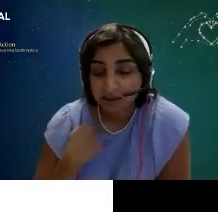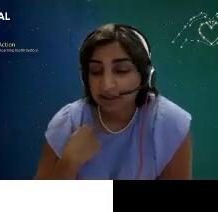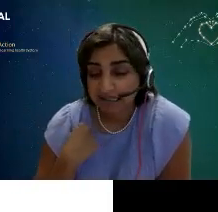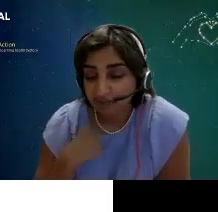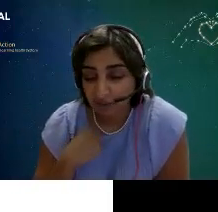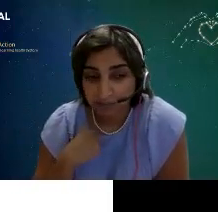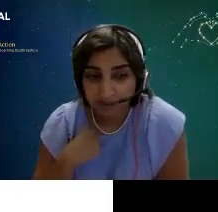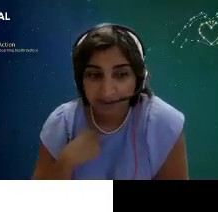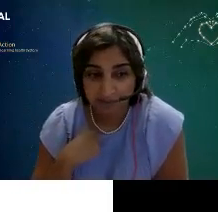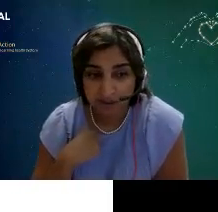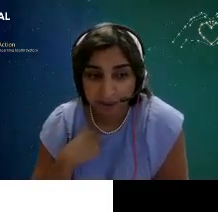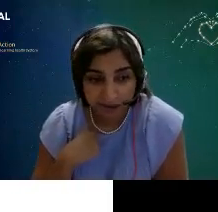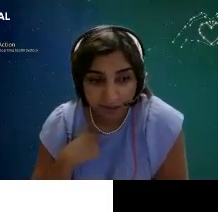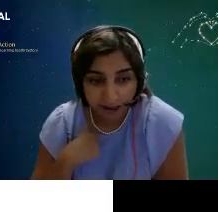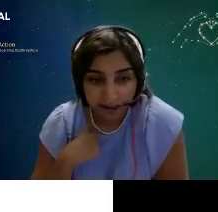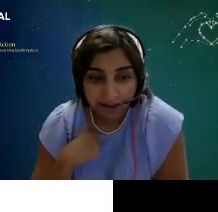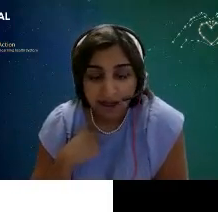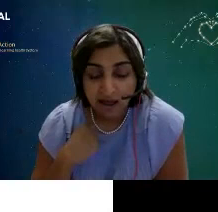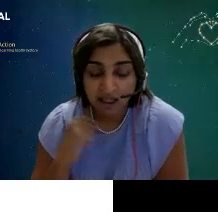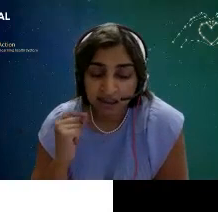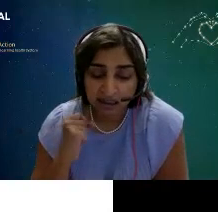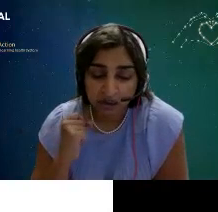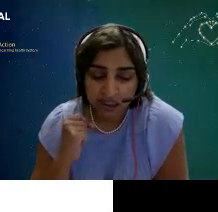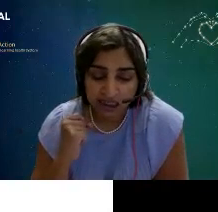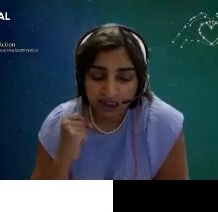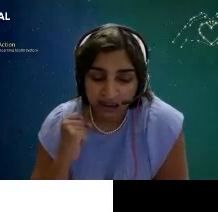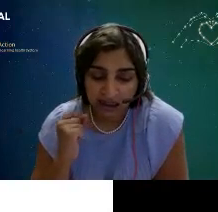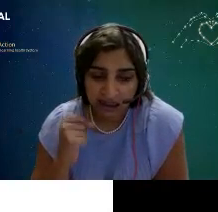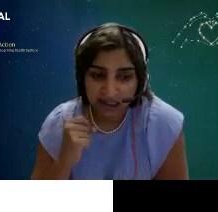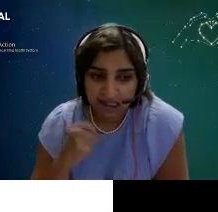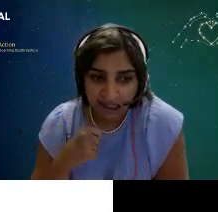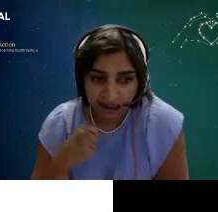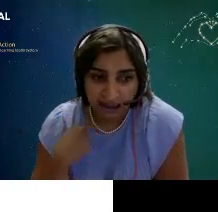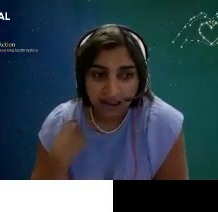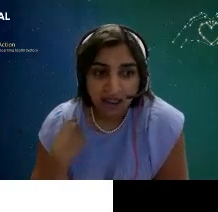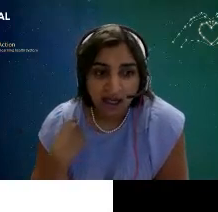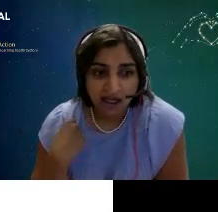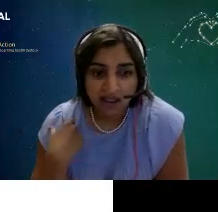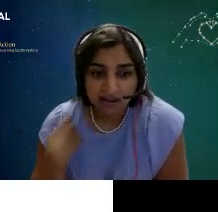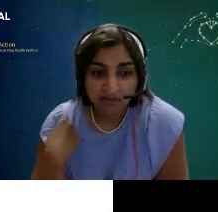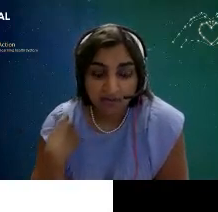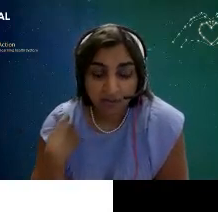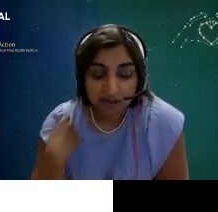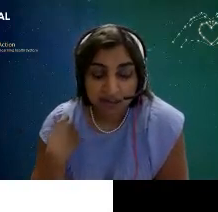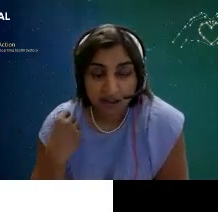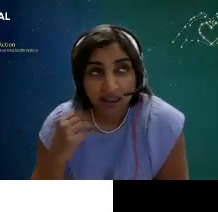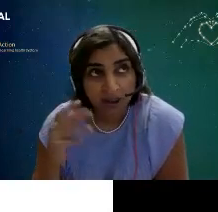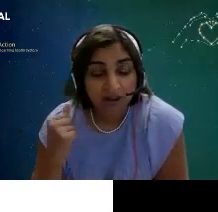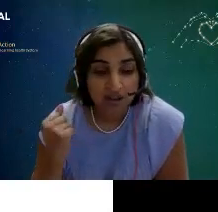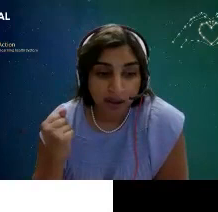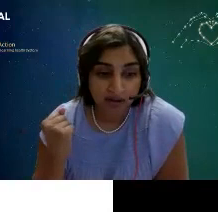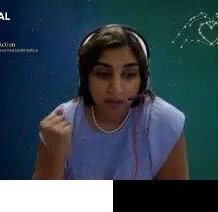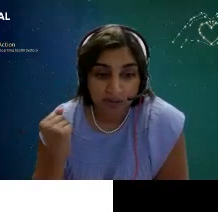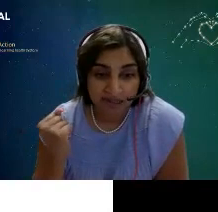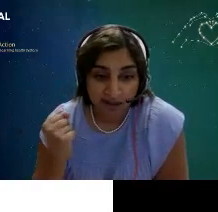question. There was a 71% response rate. And then interestingly, in this study, it came